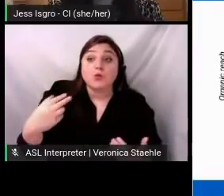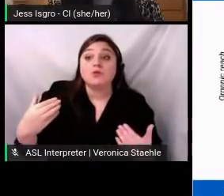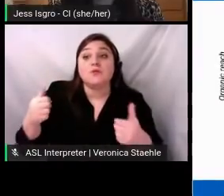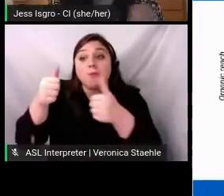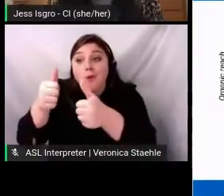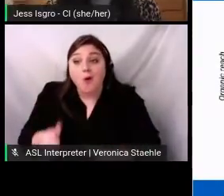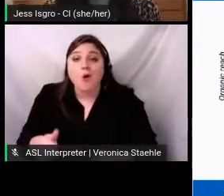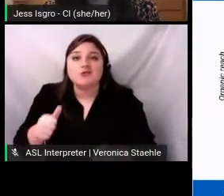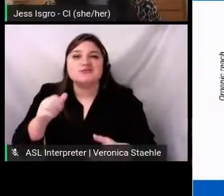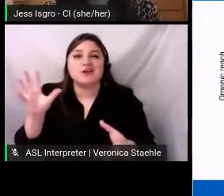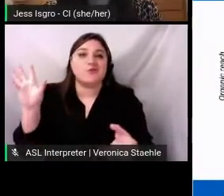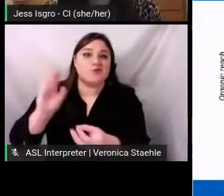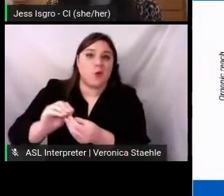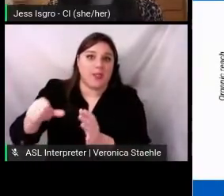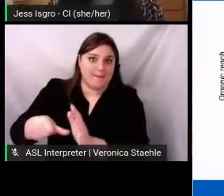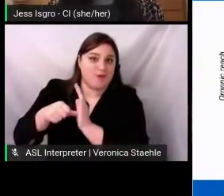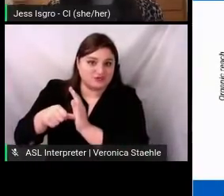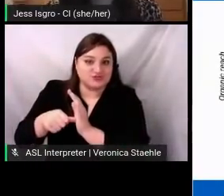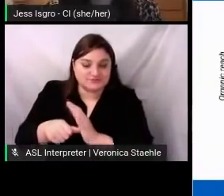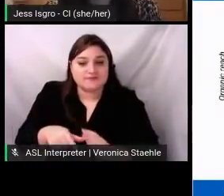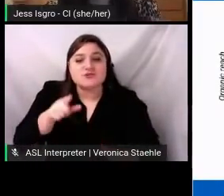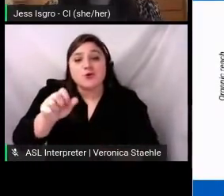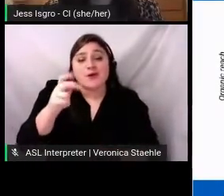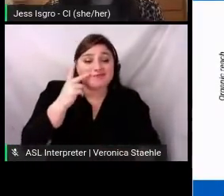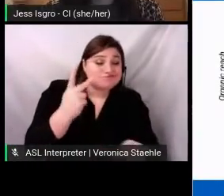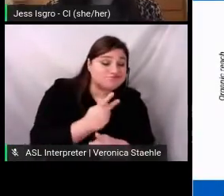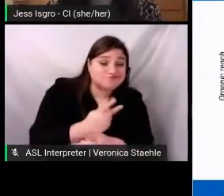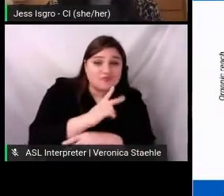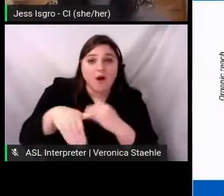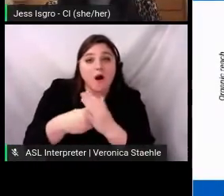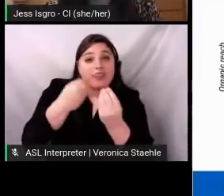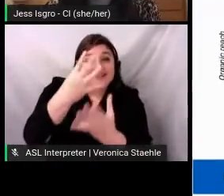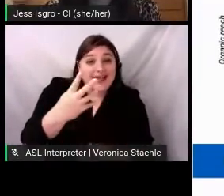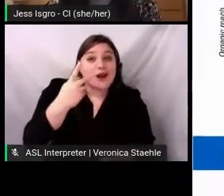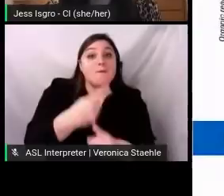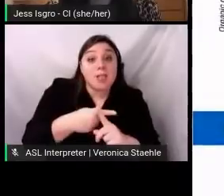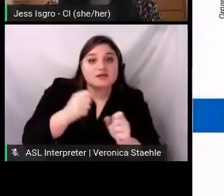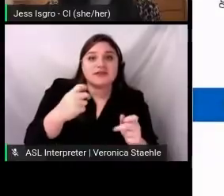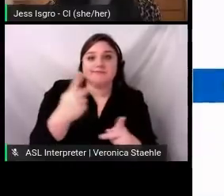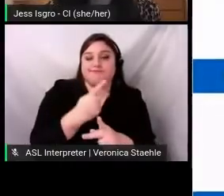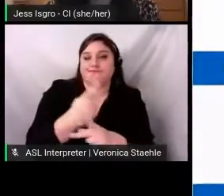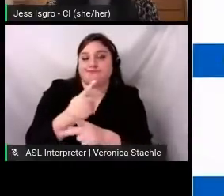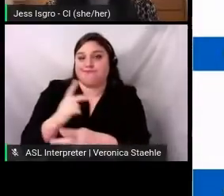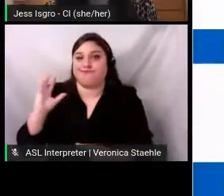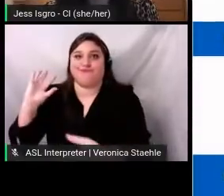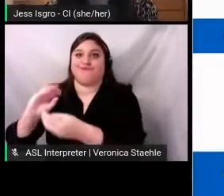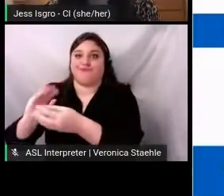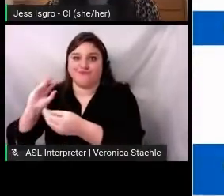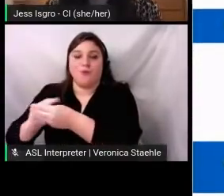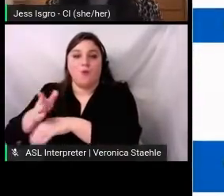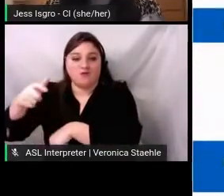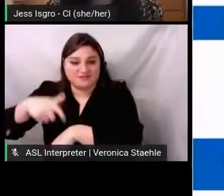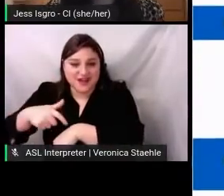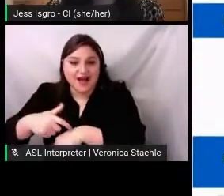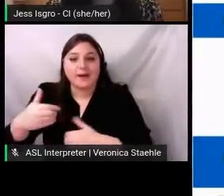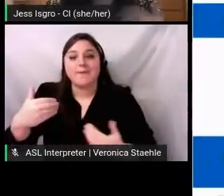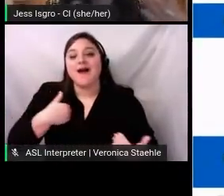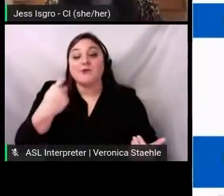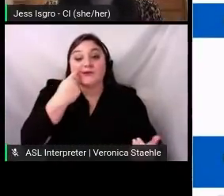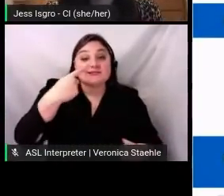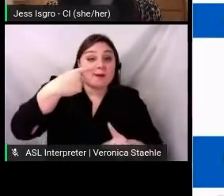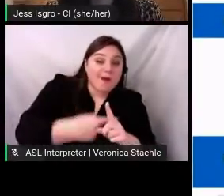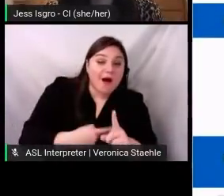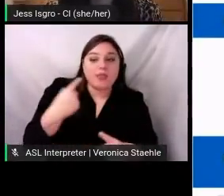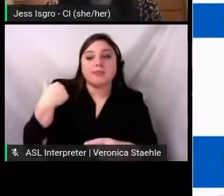that, you can see organic reach to date charted out over time with some year-over-year change. That dark line is this year, light line is last year. Underneath that,